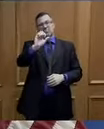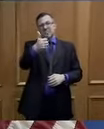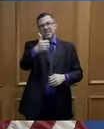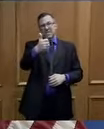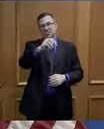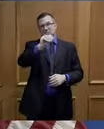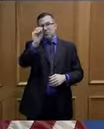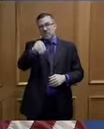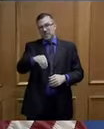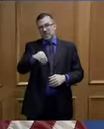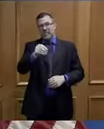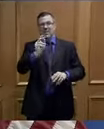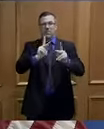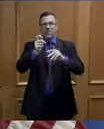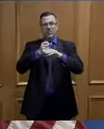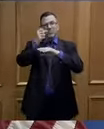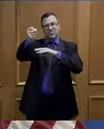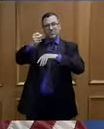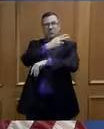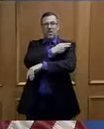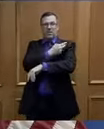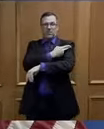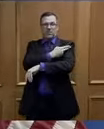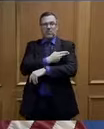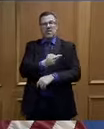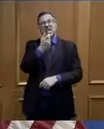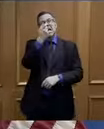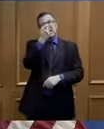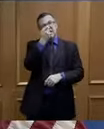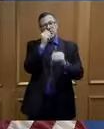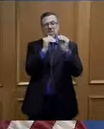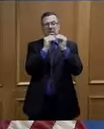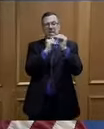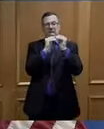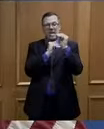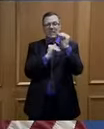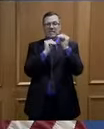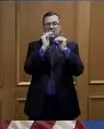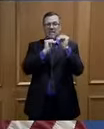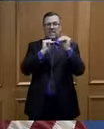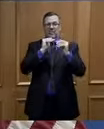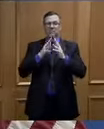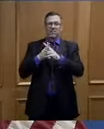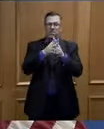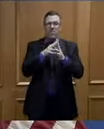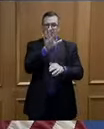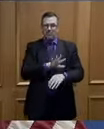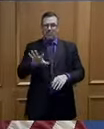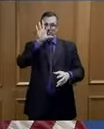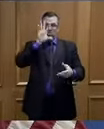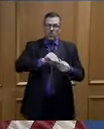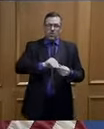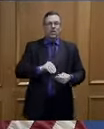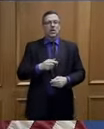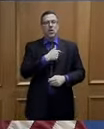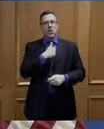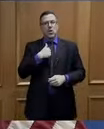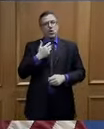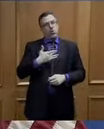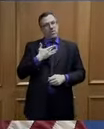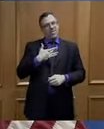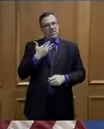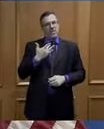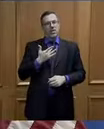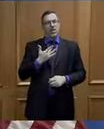which is just a little lower than what we have seen nationally. I believe, and our experts believe, that maybe because we